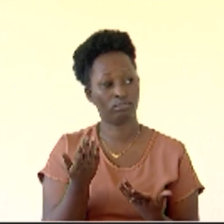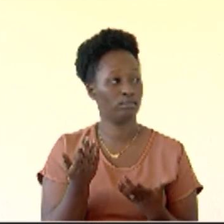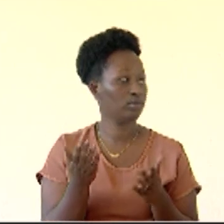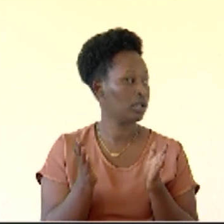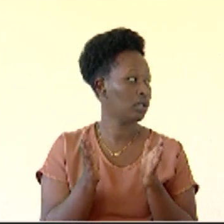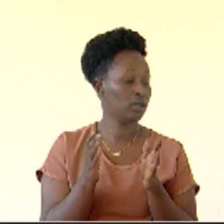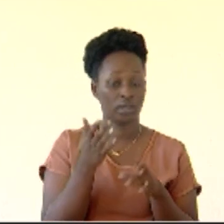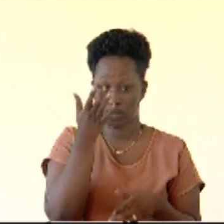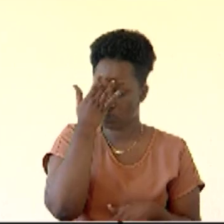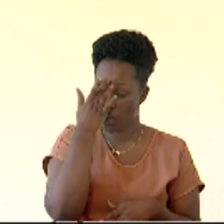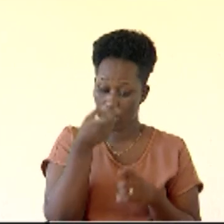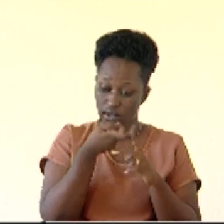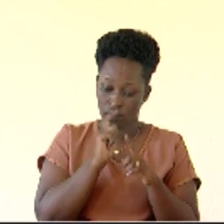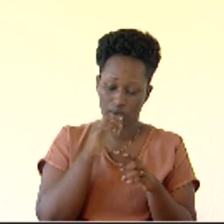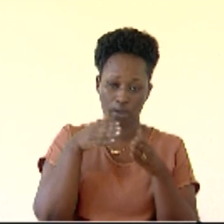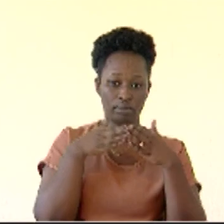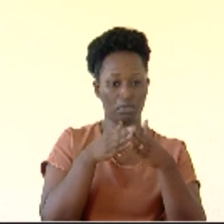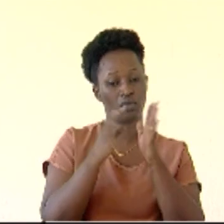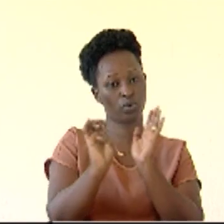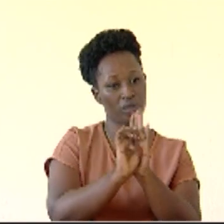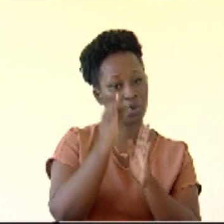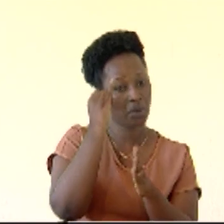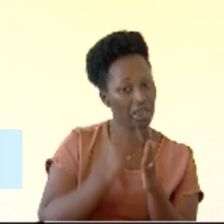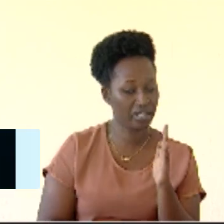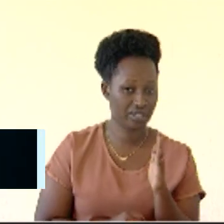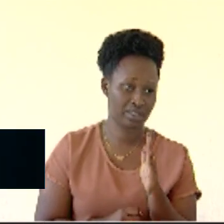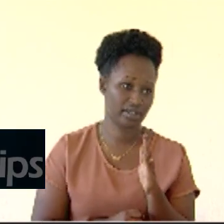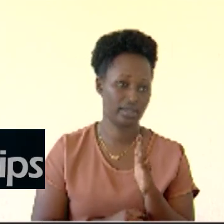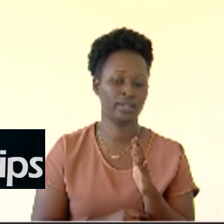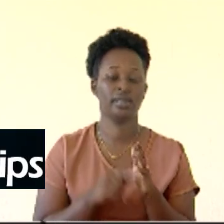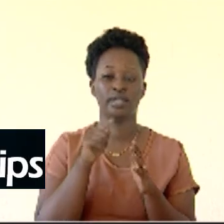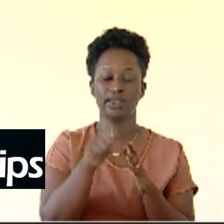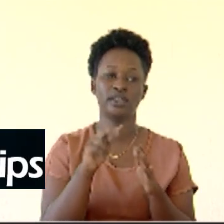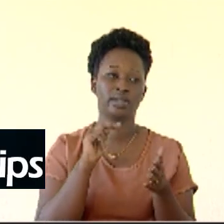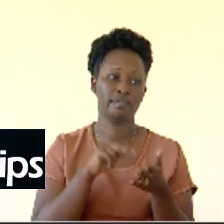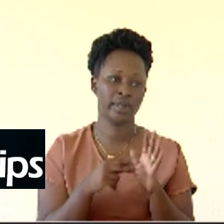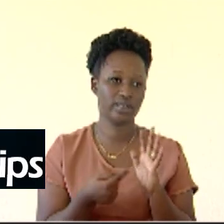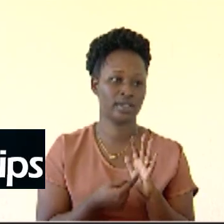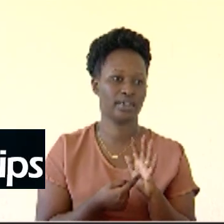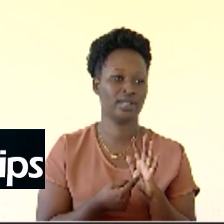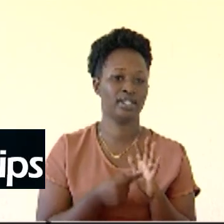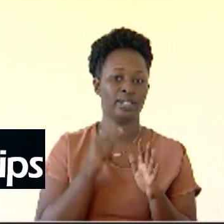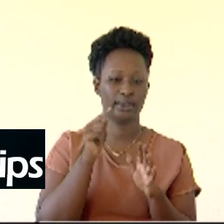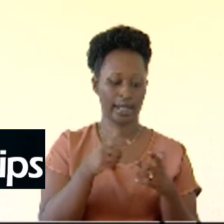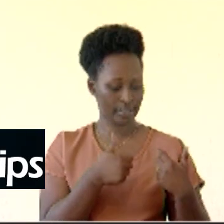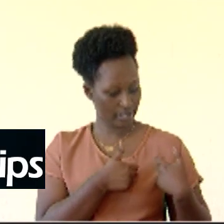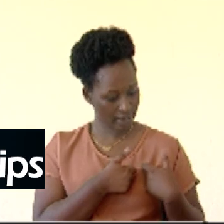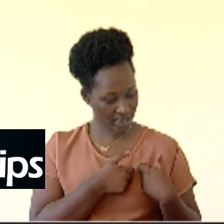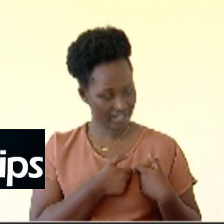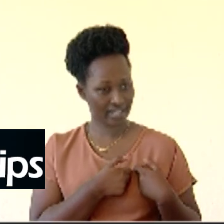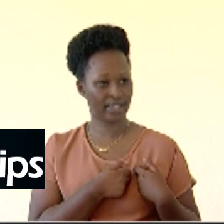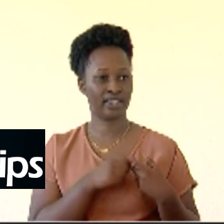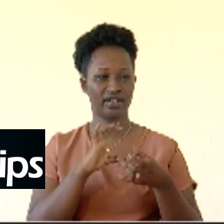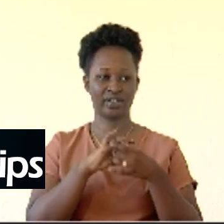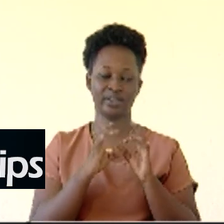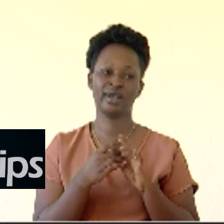you call sexual transmitted diseases, such as HIV/AIDS. So it means that on that dating relationships, I'm